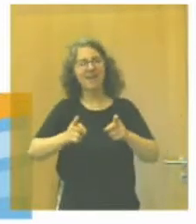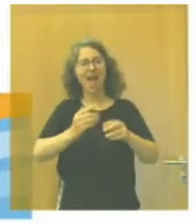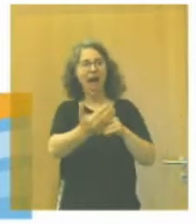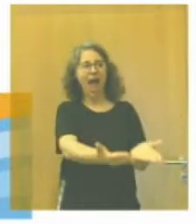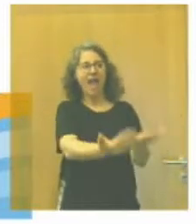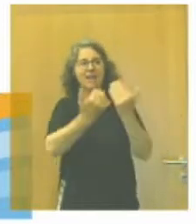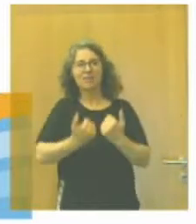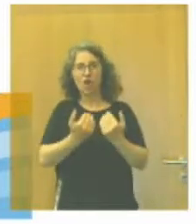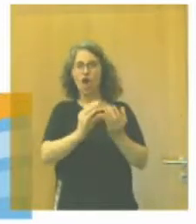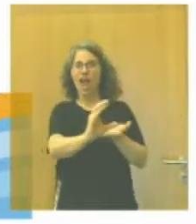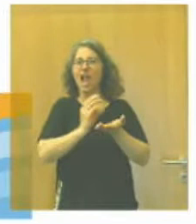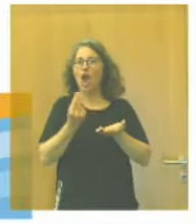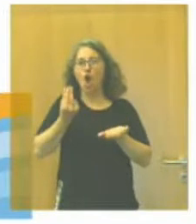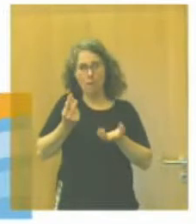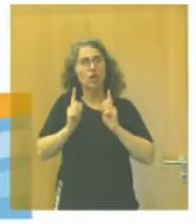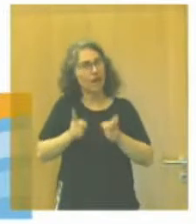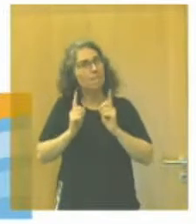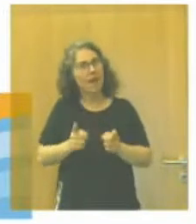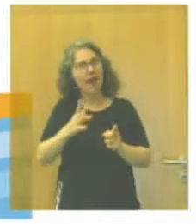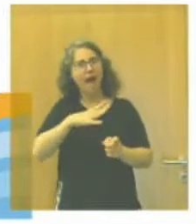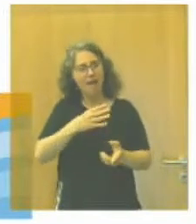is what we were trying to